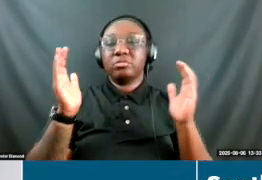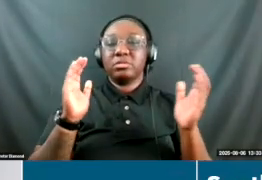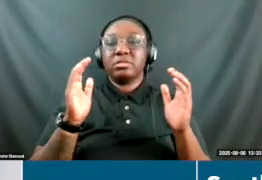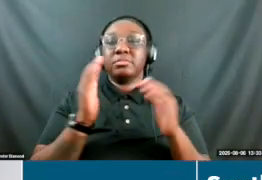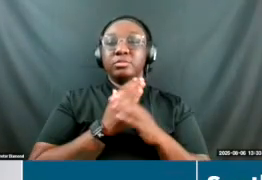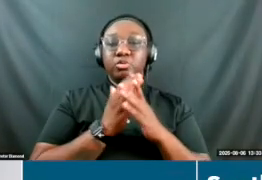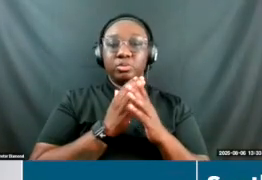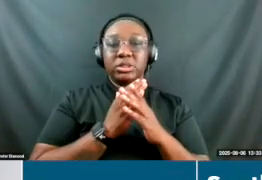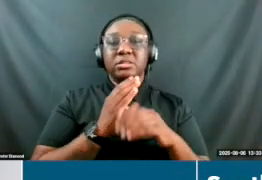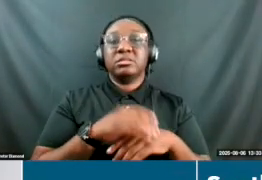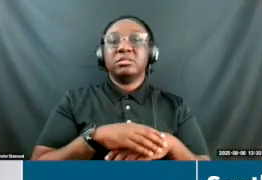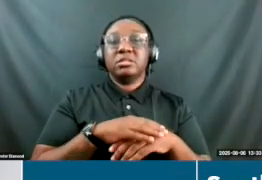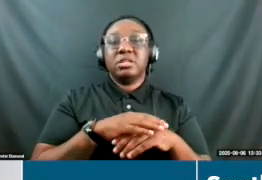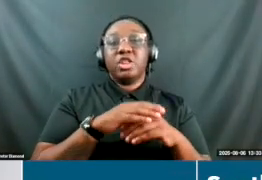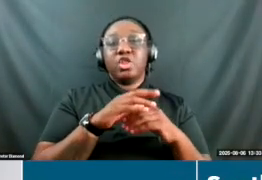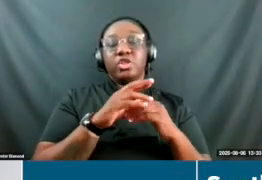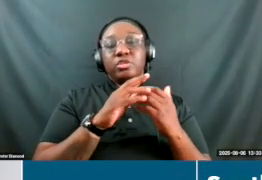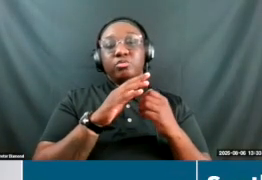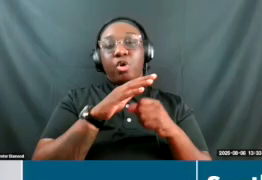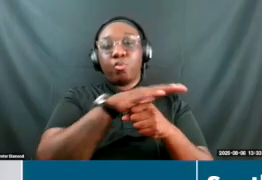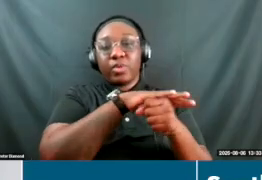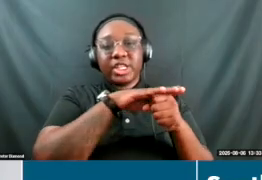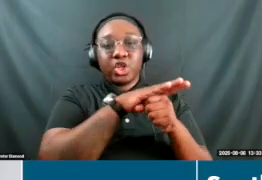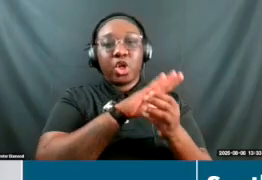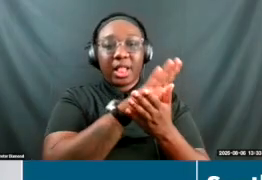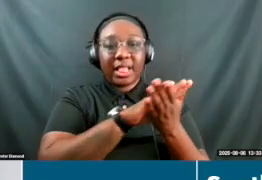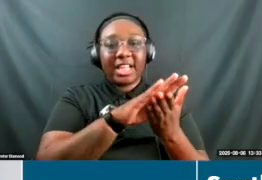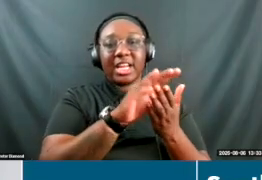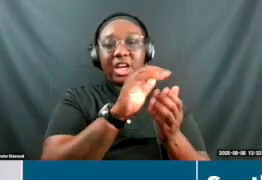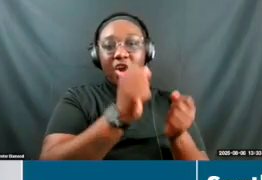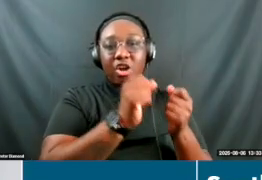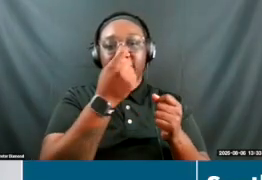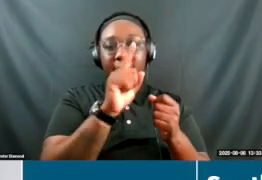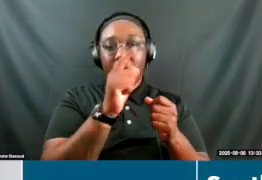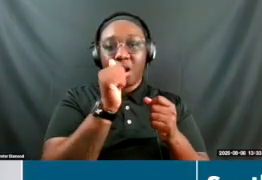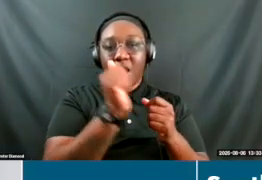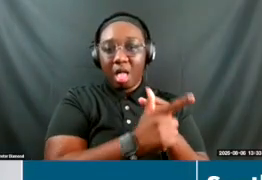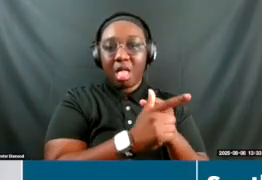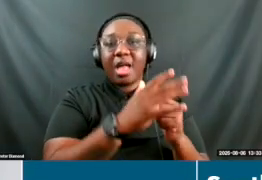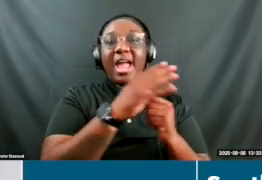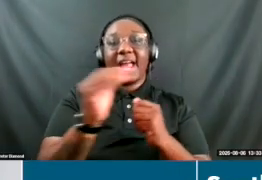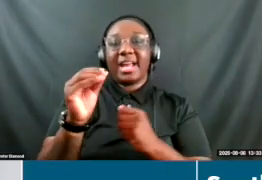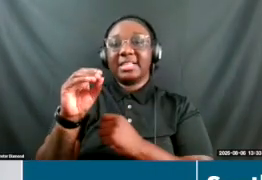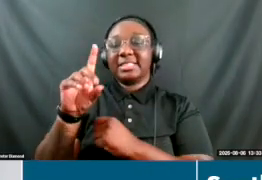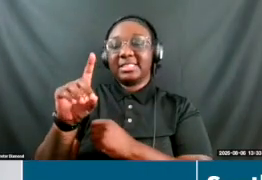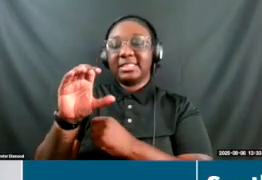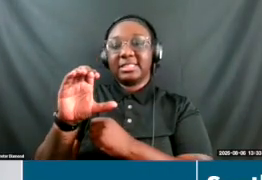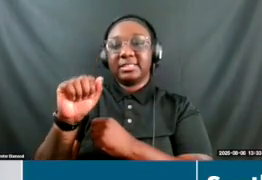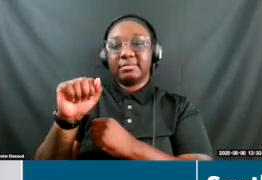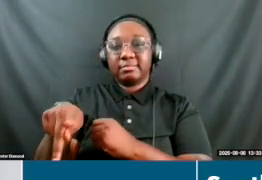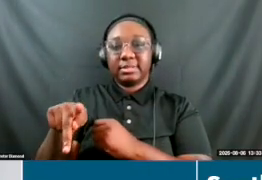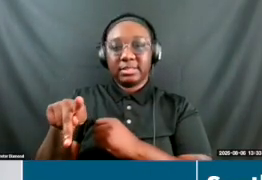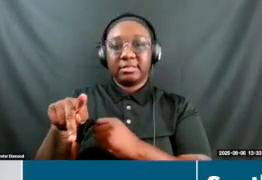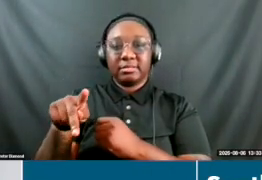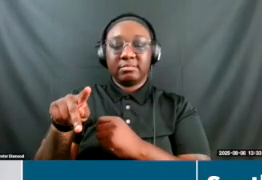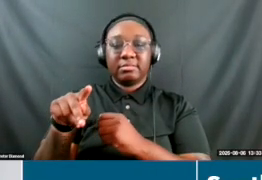criteria. I'll provide a moment for review of this table, which is a snapshot of various differences amongst the programs.